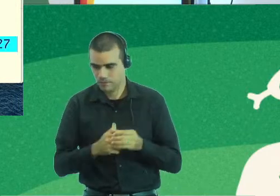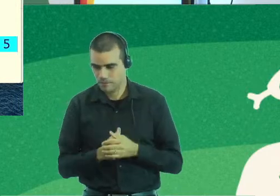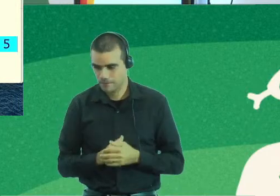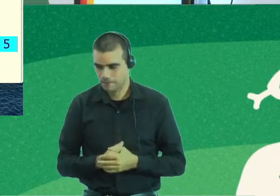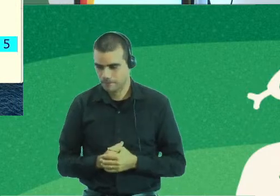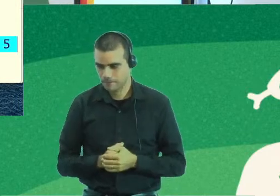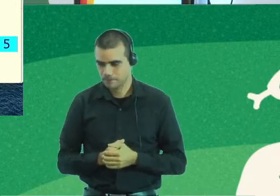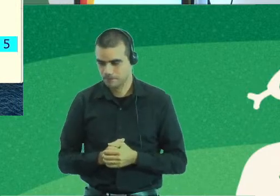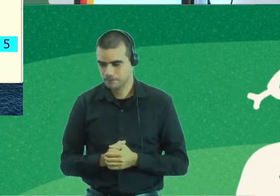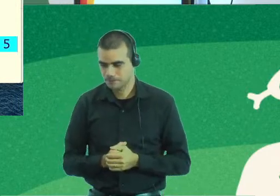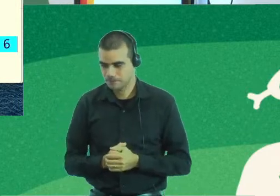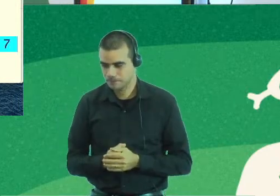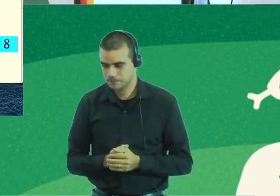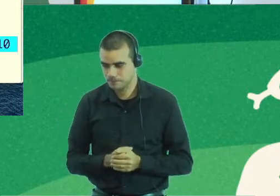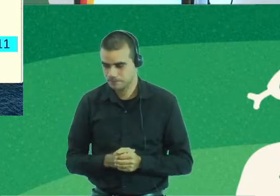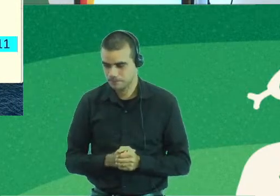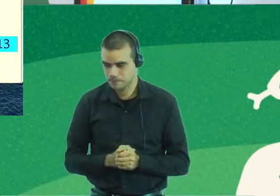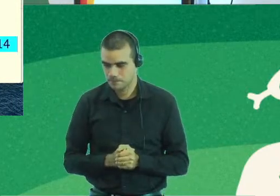Yeah, I'll just